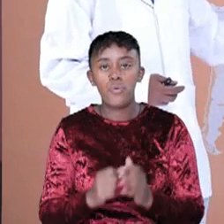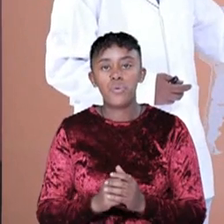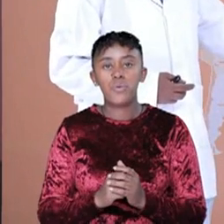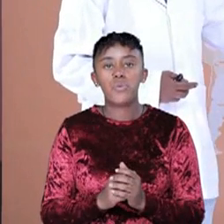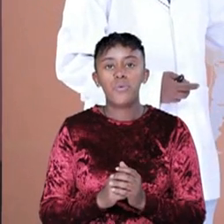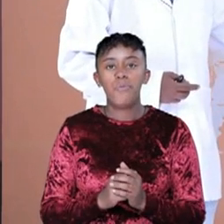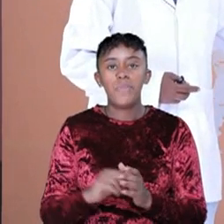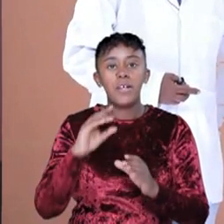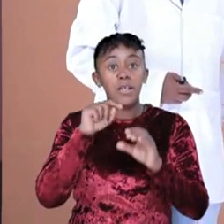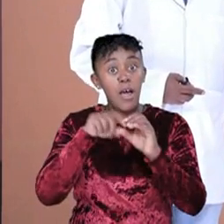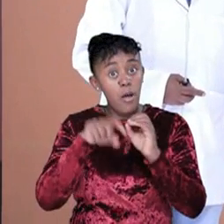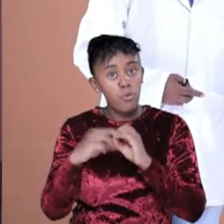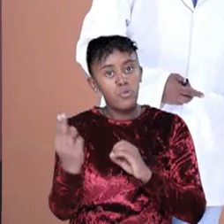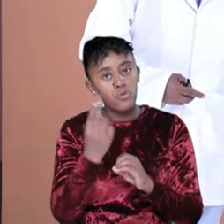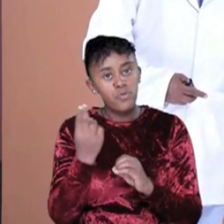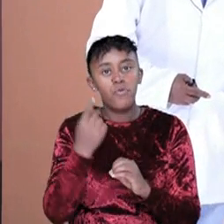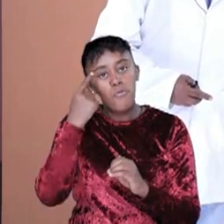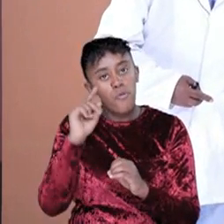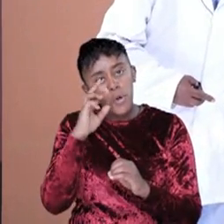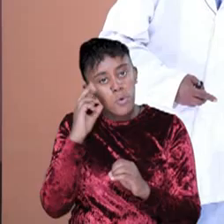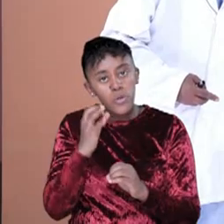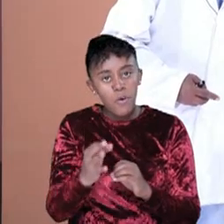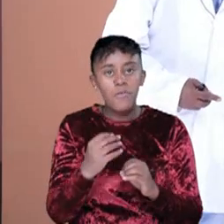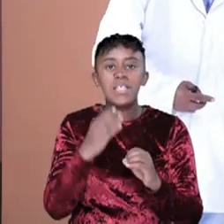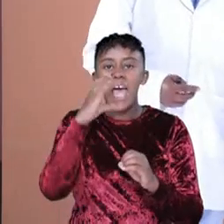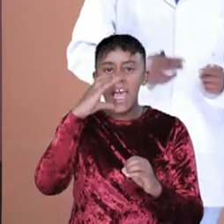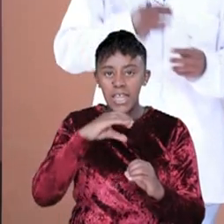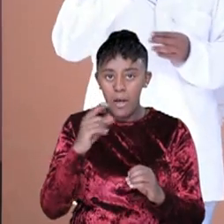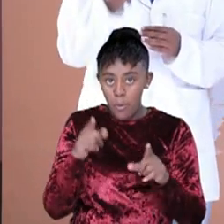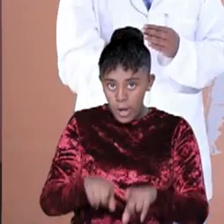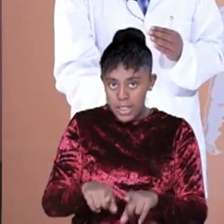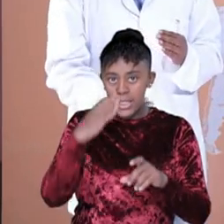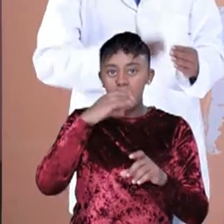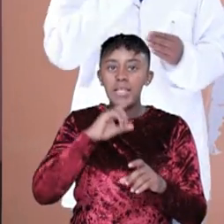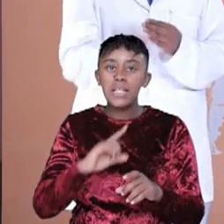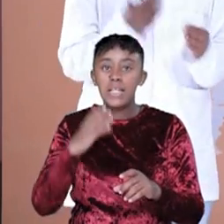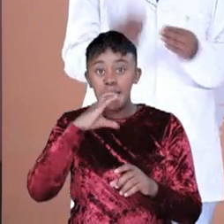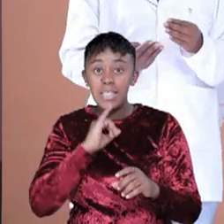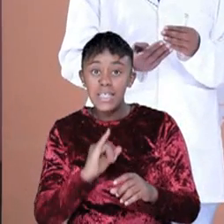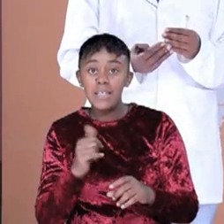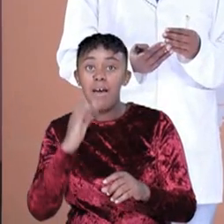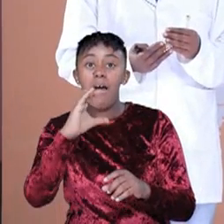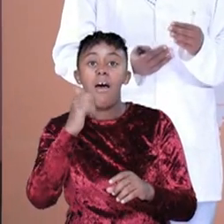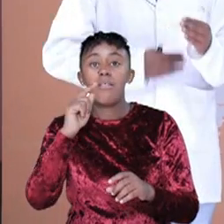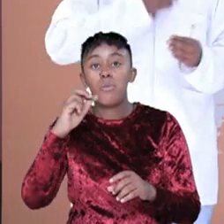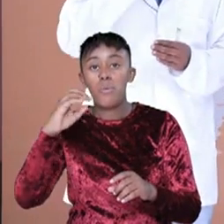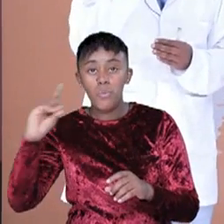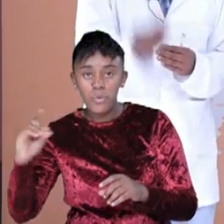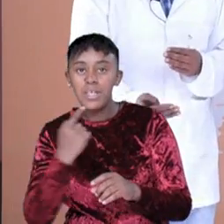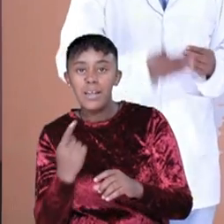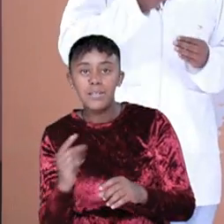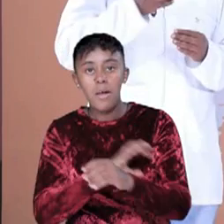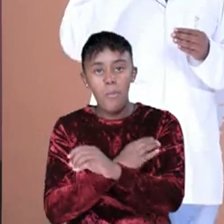see, diode will provide useful power because of the heater. When the heater heats the cathode, there